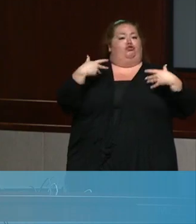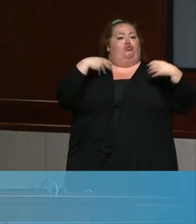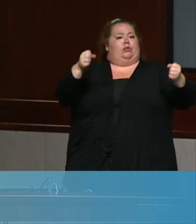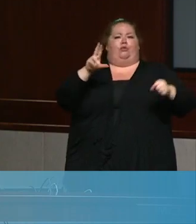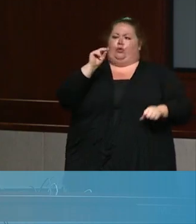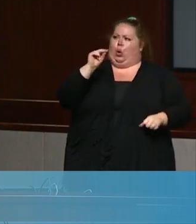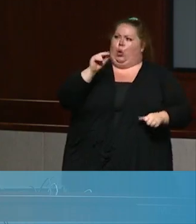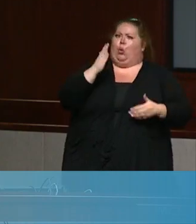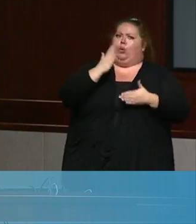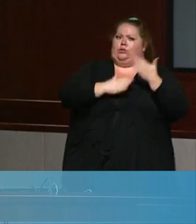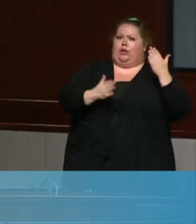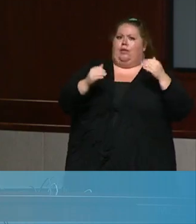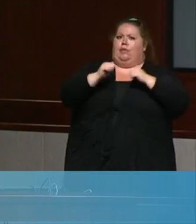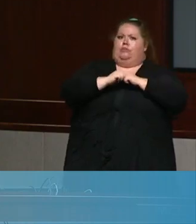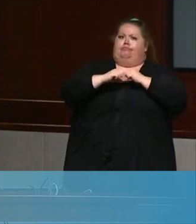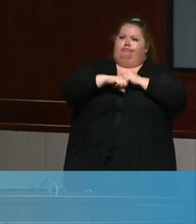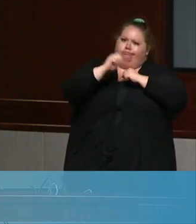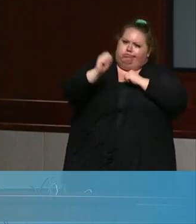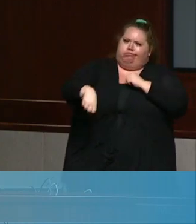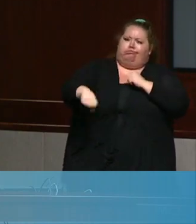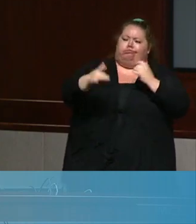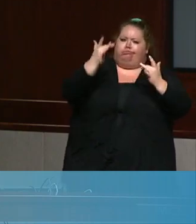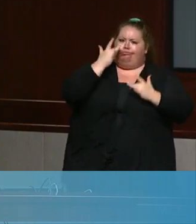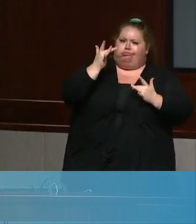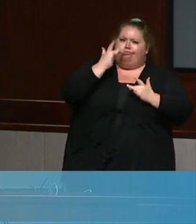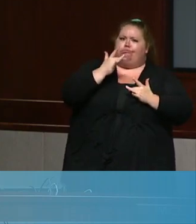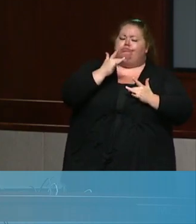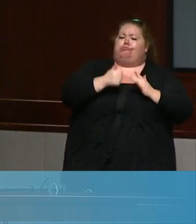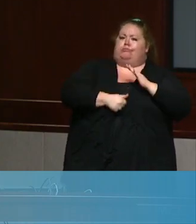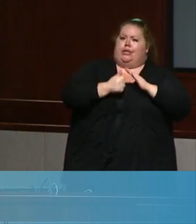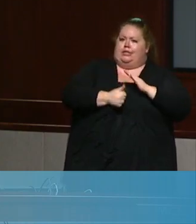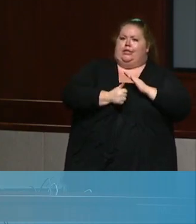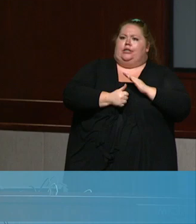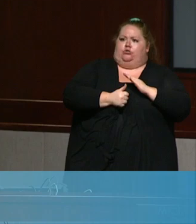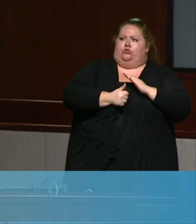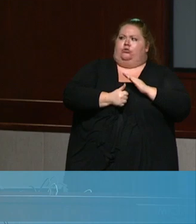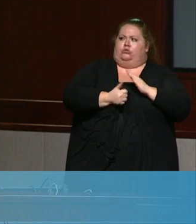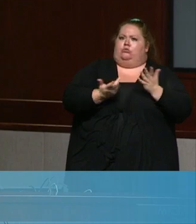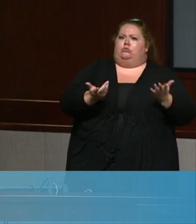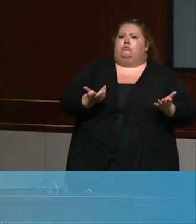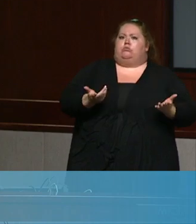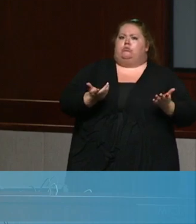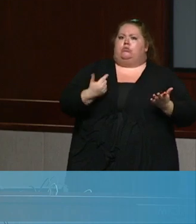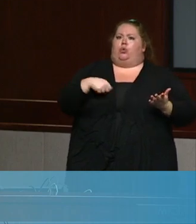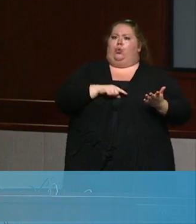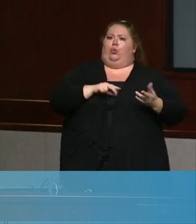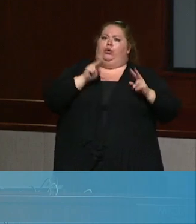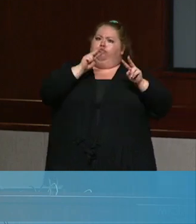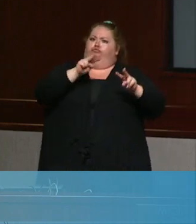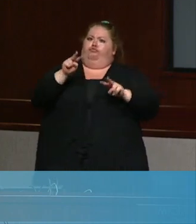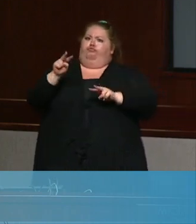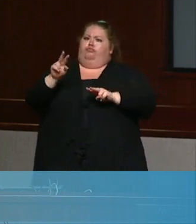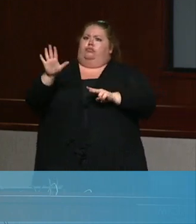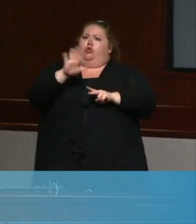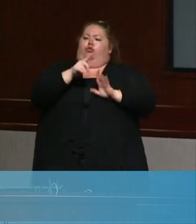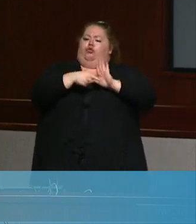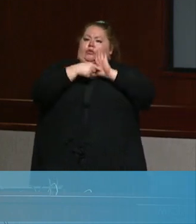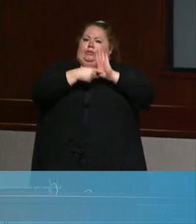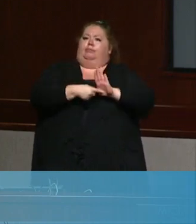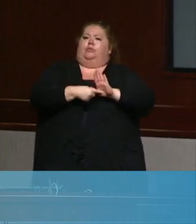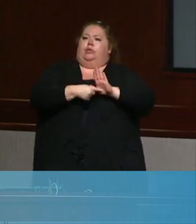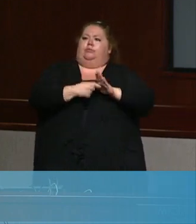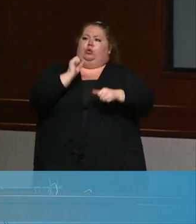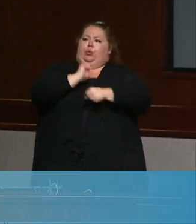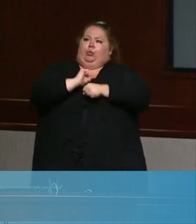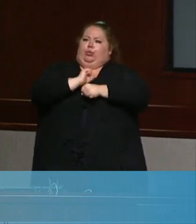so their time frame being isolated will extend because we do look into those symptoms. And so we are working